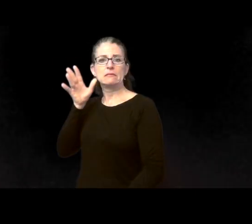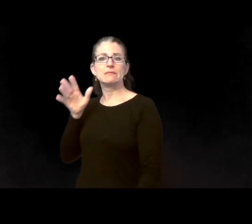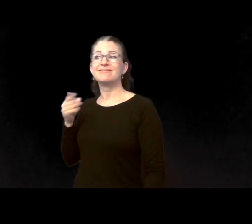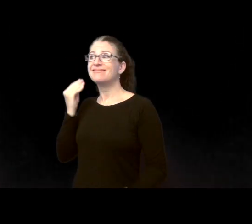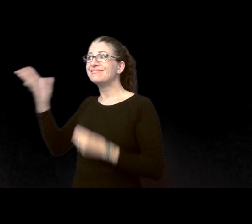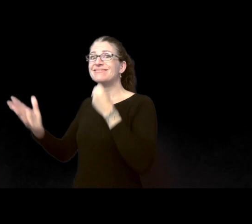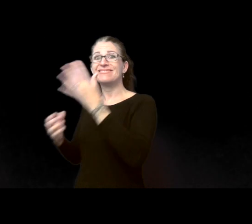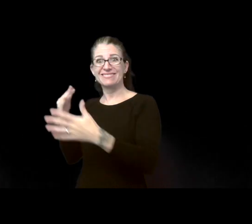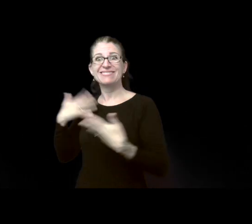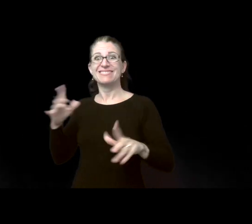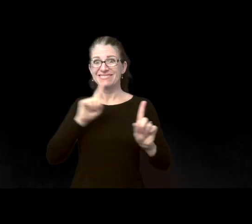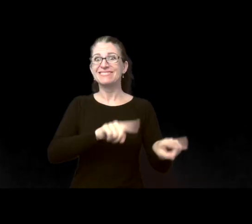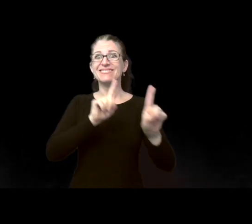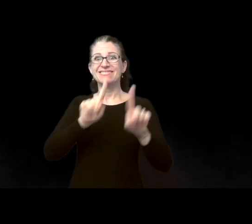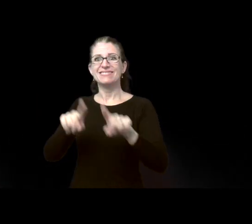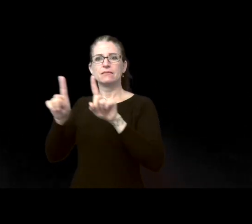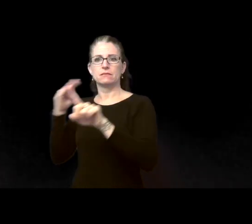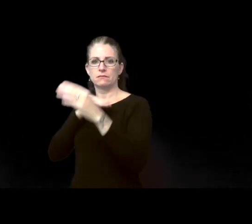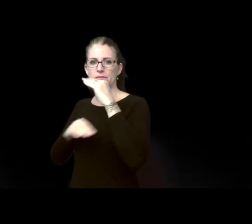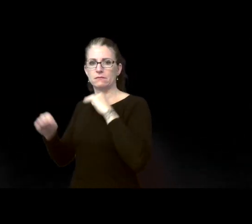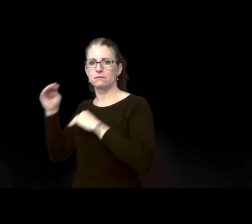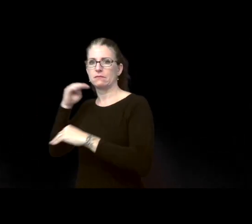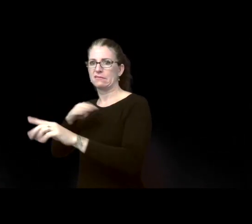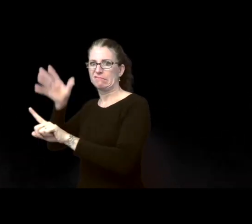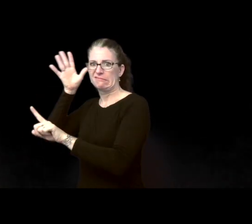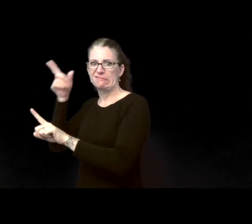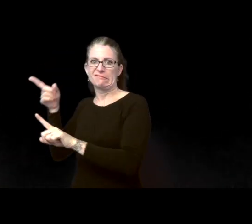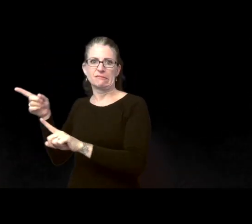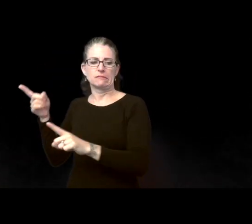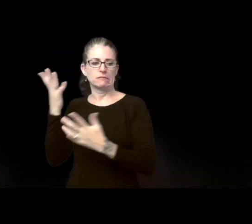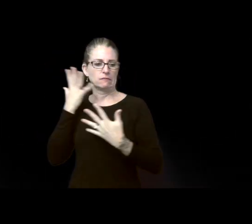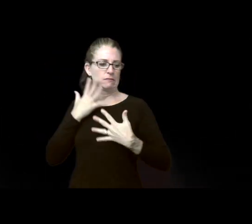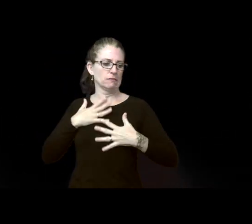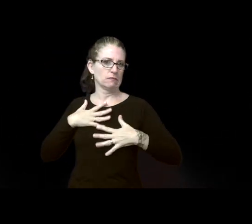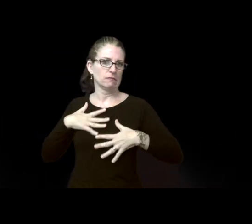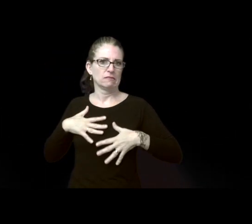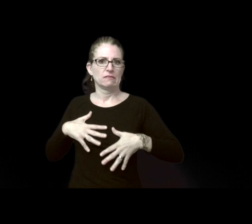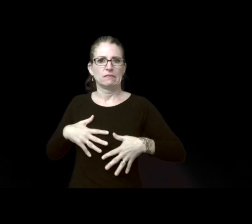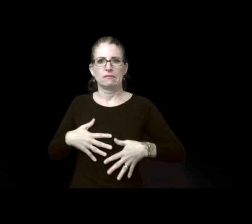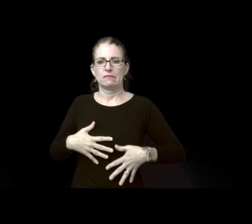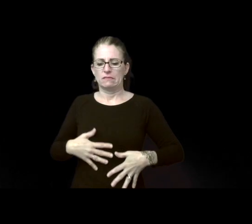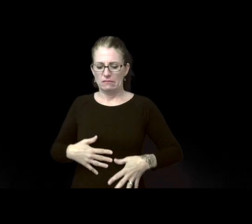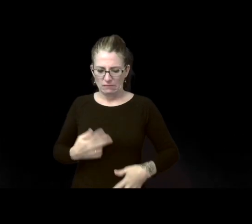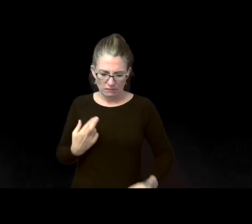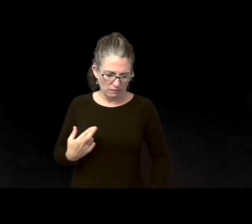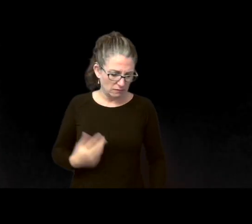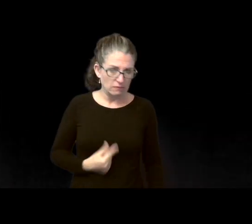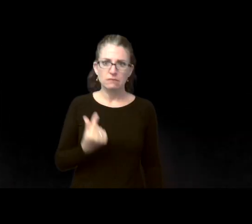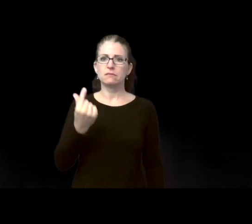Dad, and I lie about auditions that I haven't had. It would make me sad. But I've